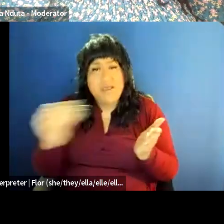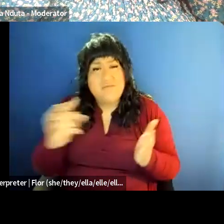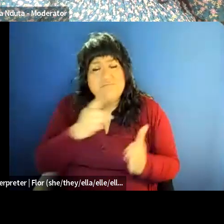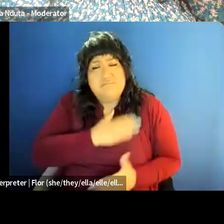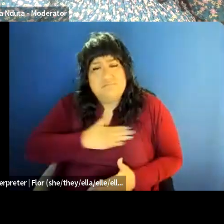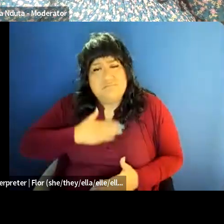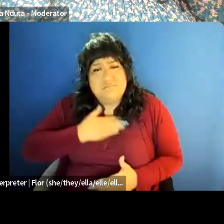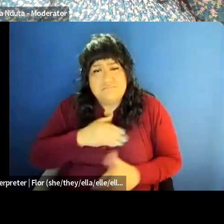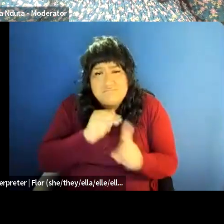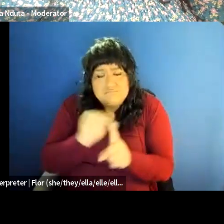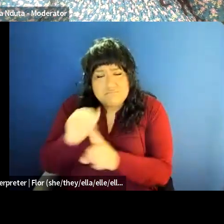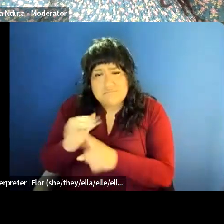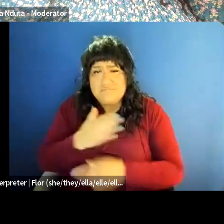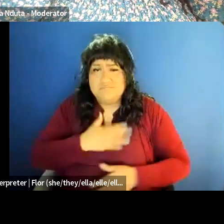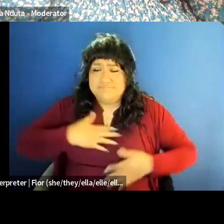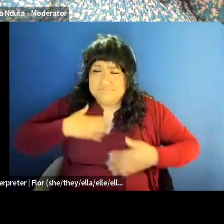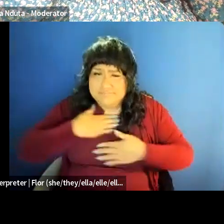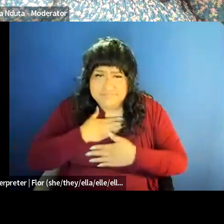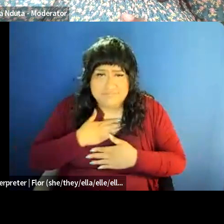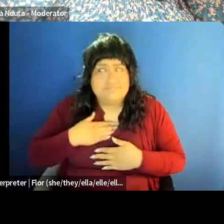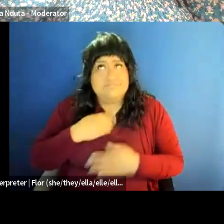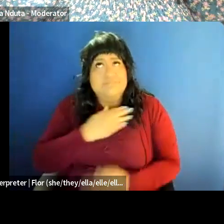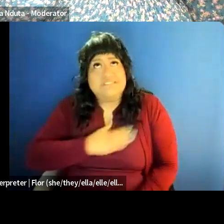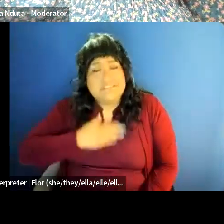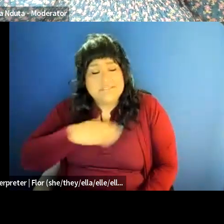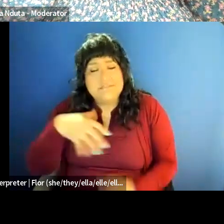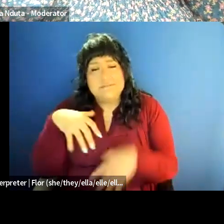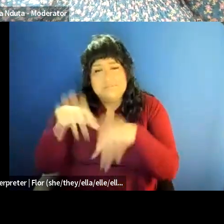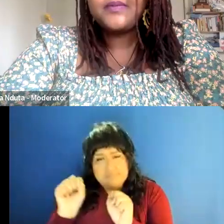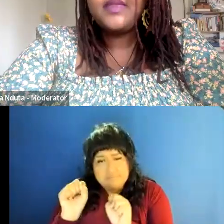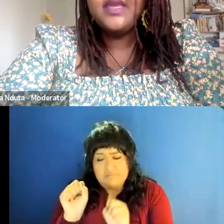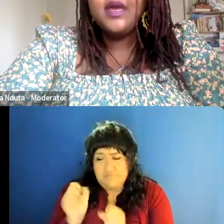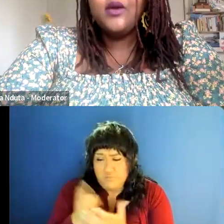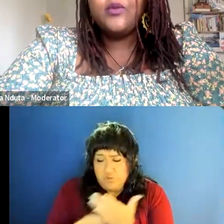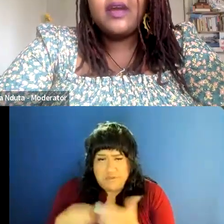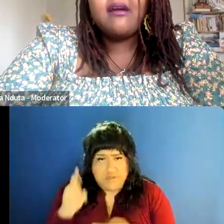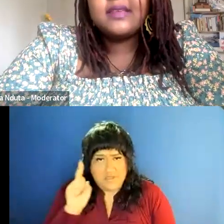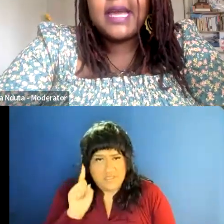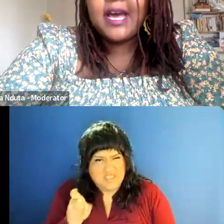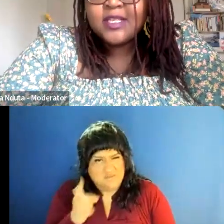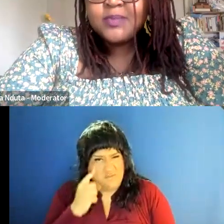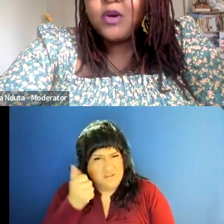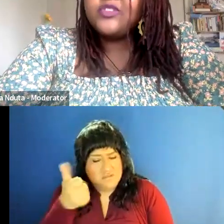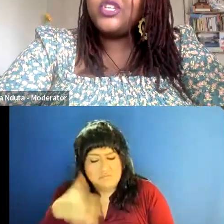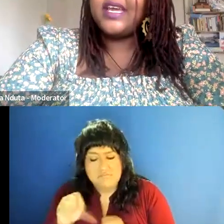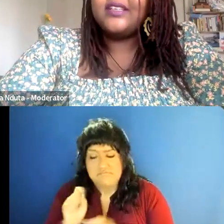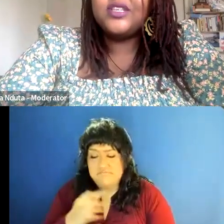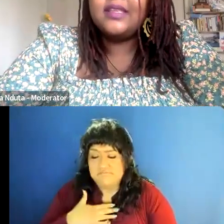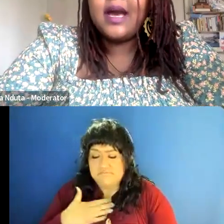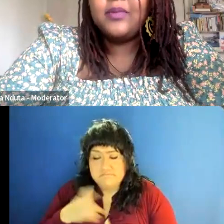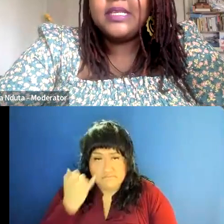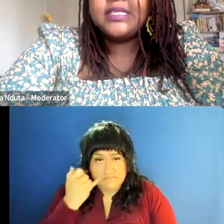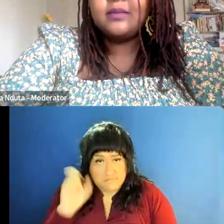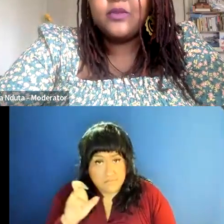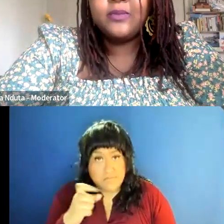please take care of yourself. Take what you need when you need it. We are at the cusp of change